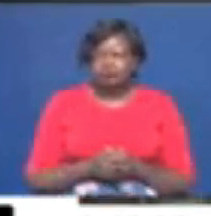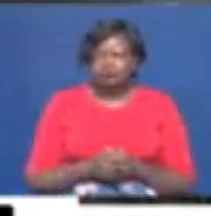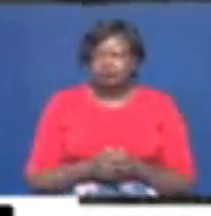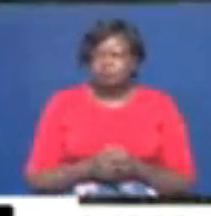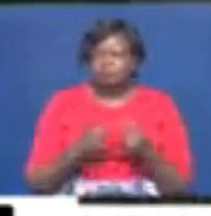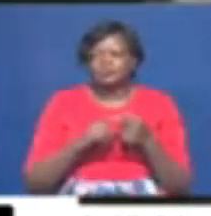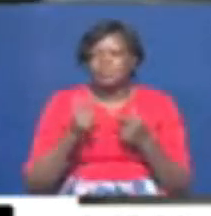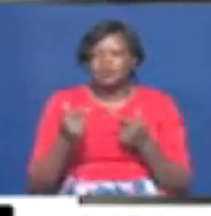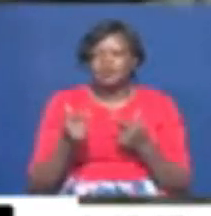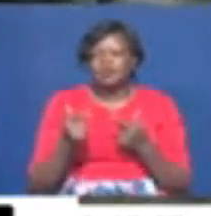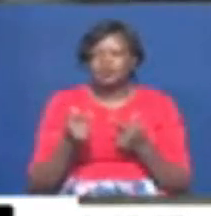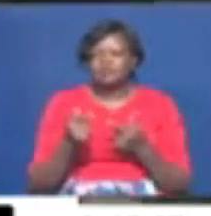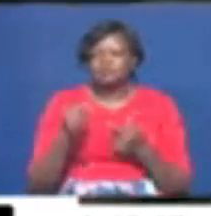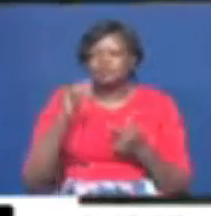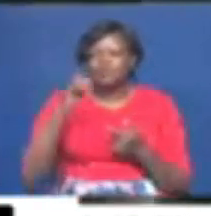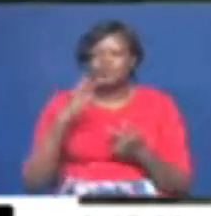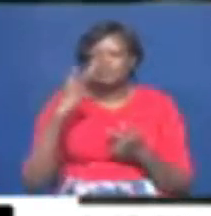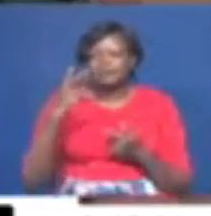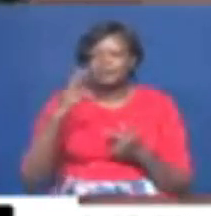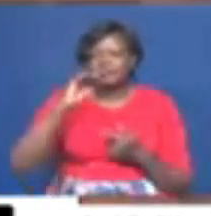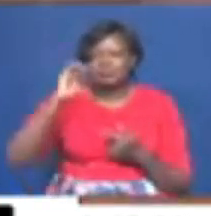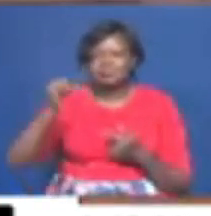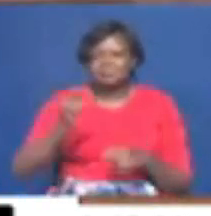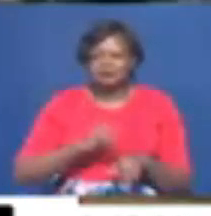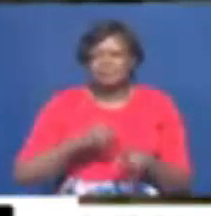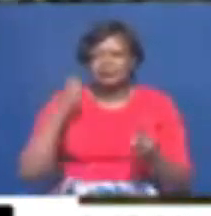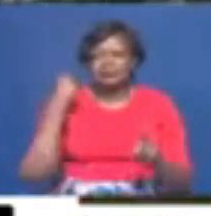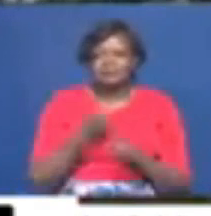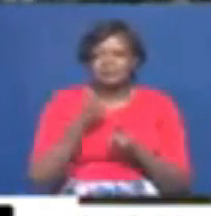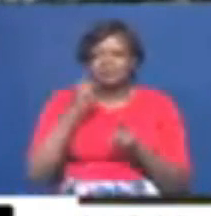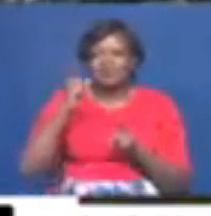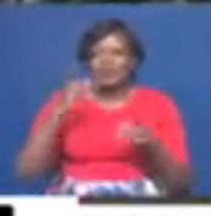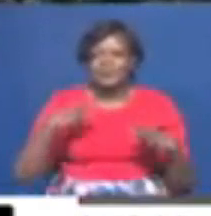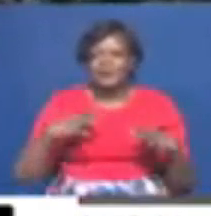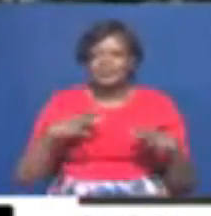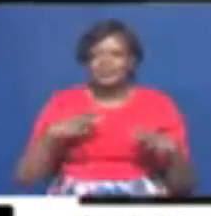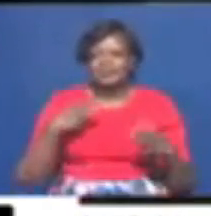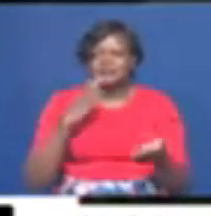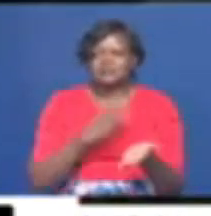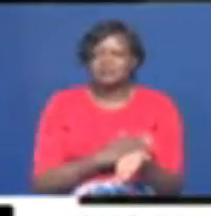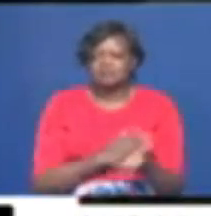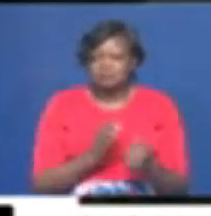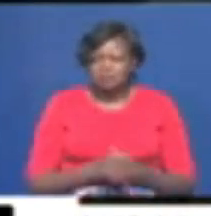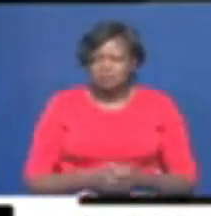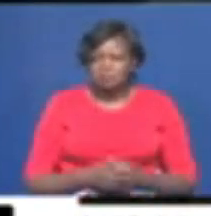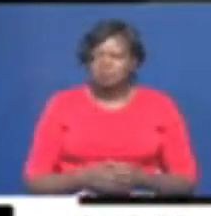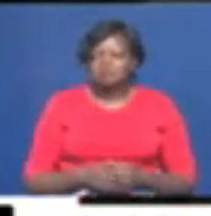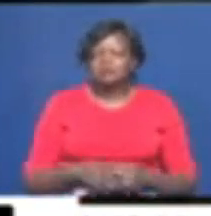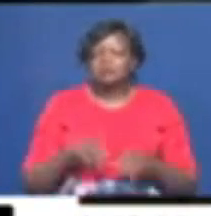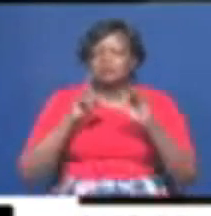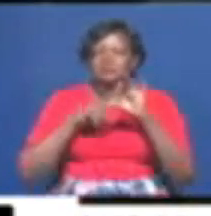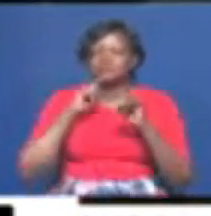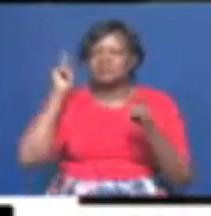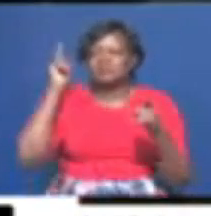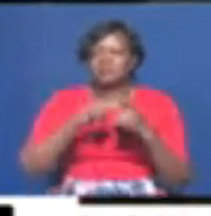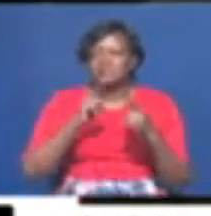black smoke could be seen above the city after the attack, and at least one person was hurt. Russia claims it targeted a site